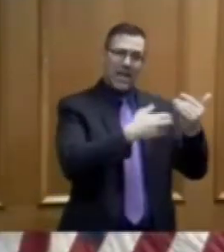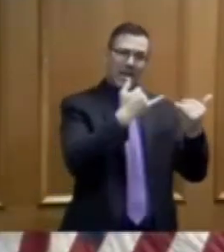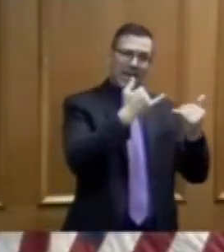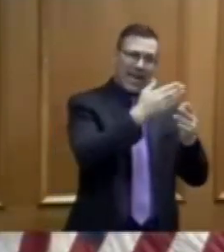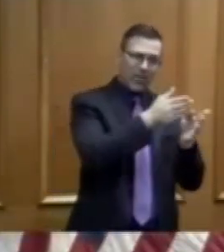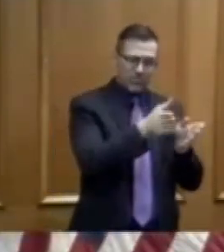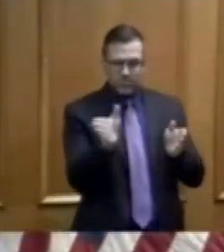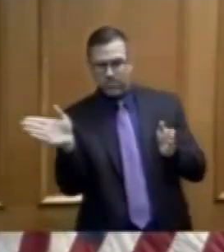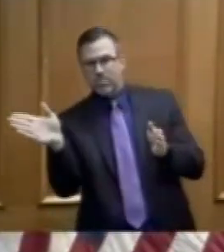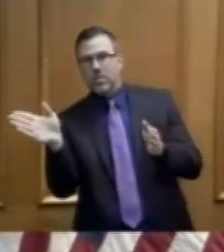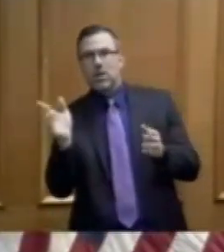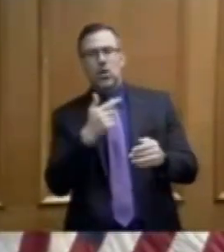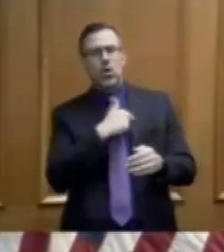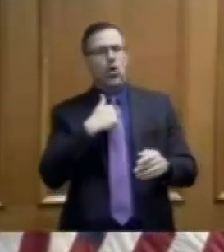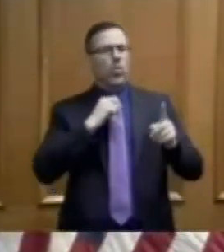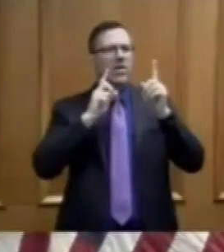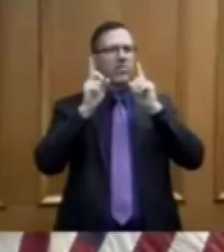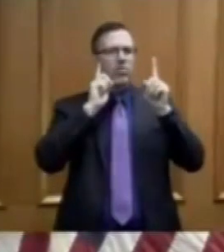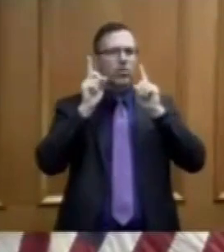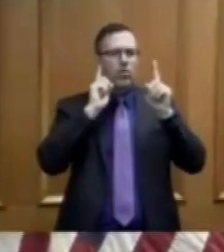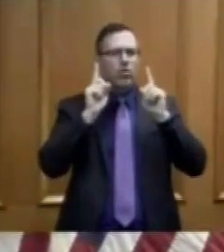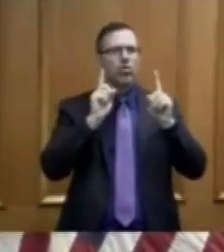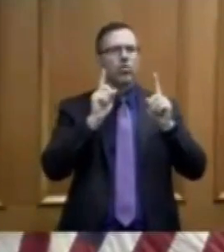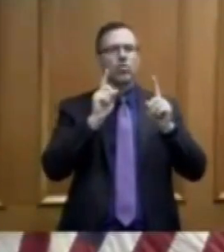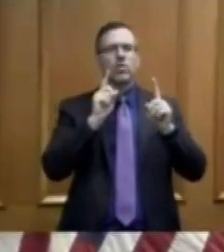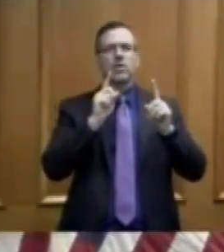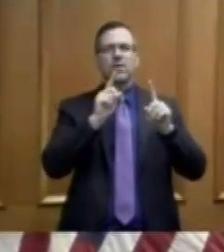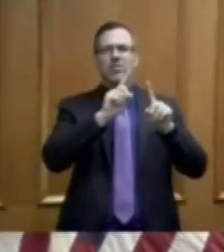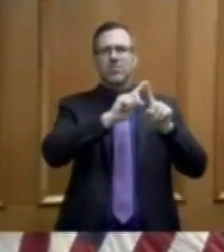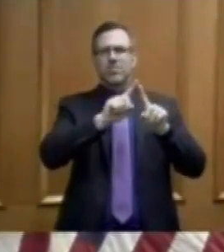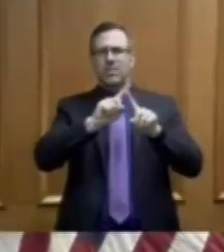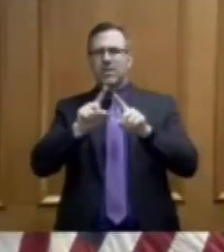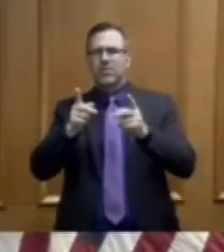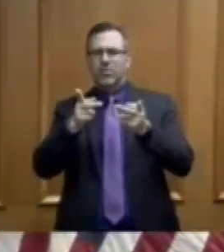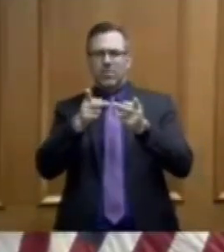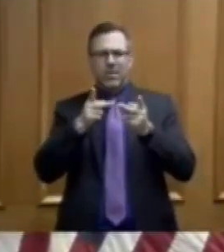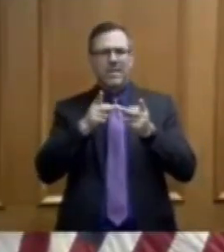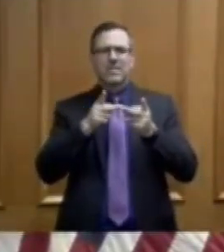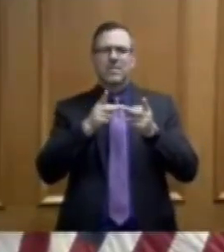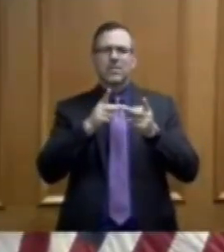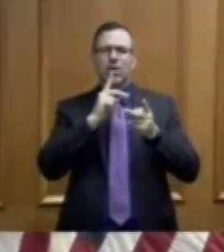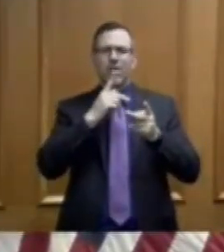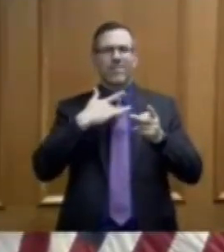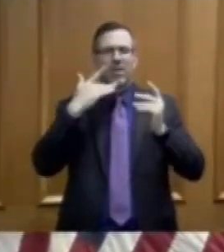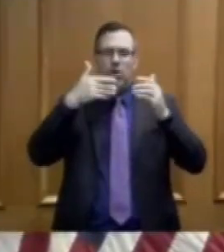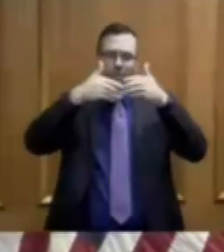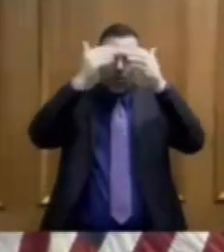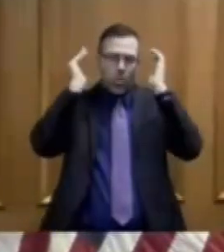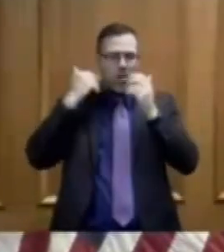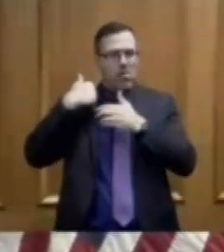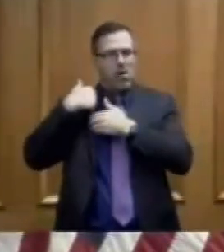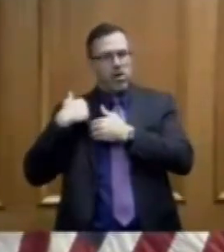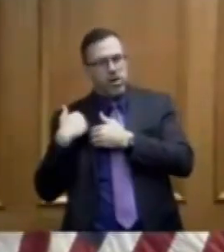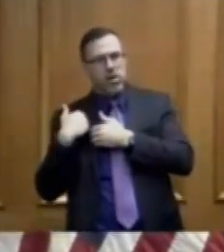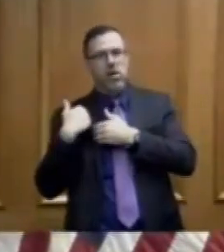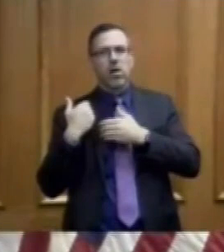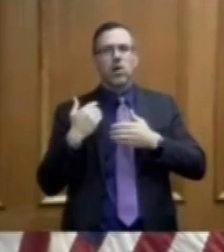are overwhelmed, or that in certain communities, transmission is so widespread that tracing is not that